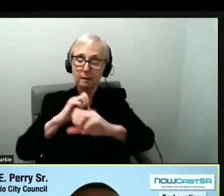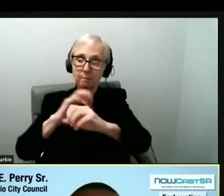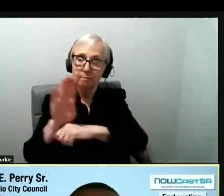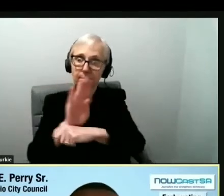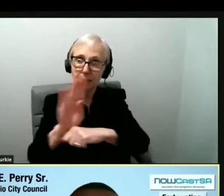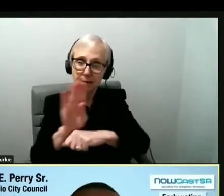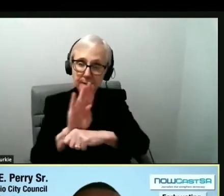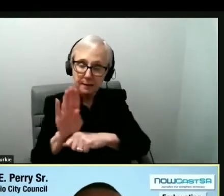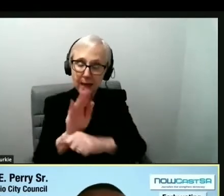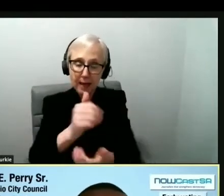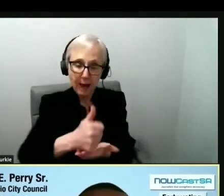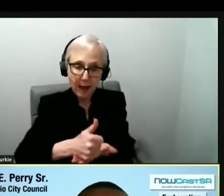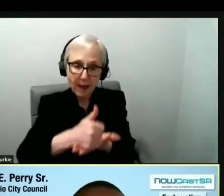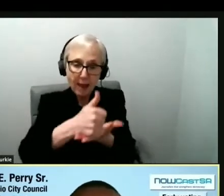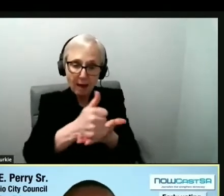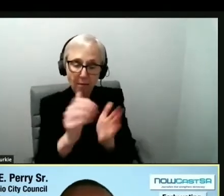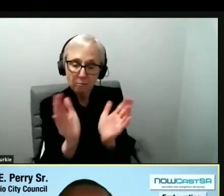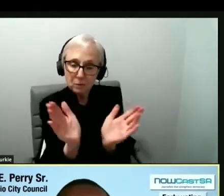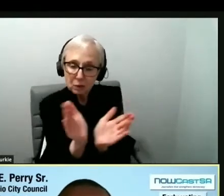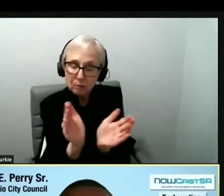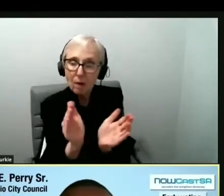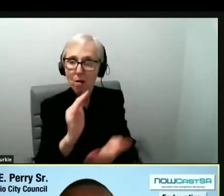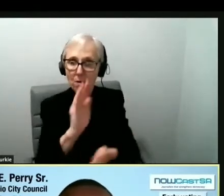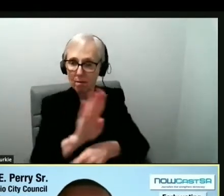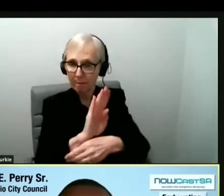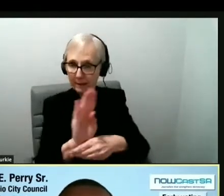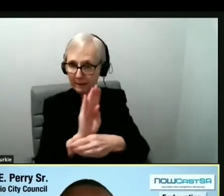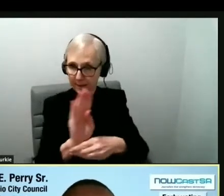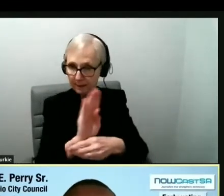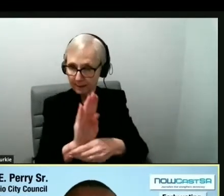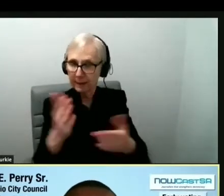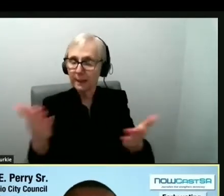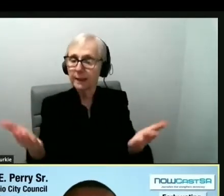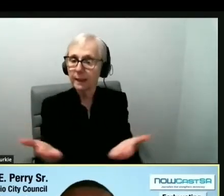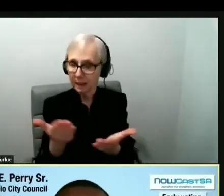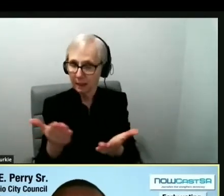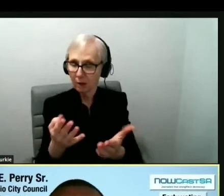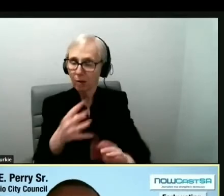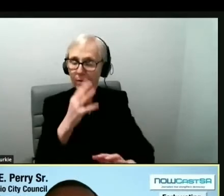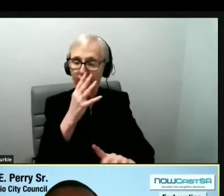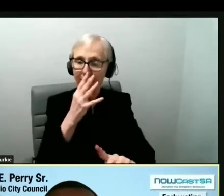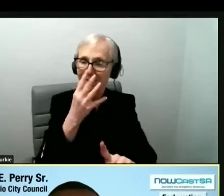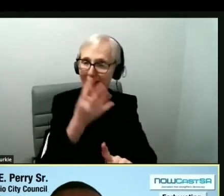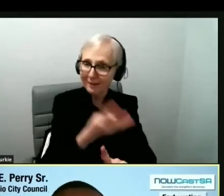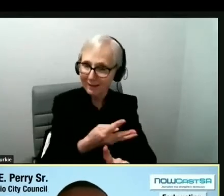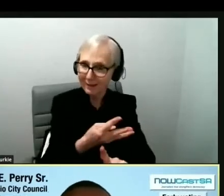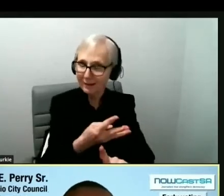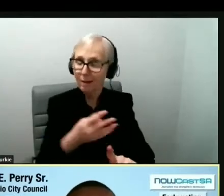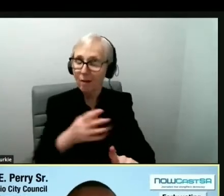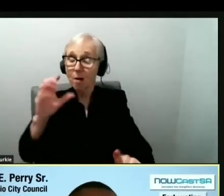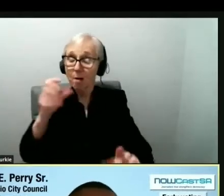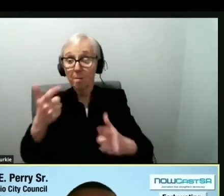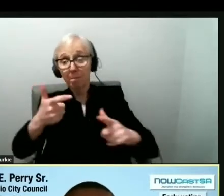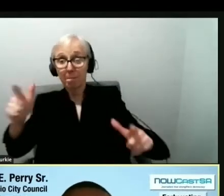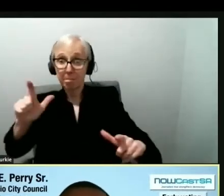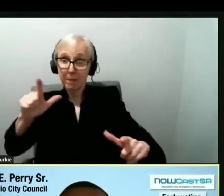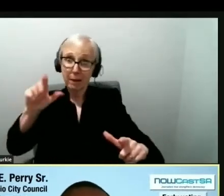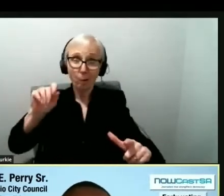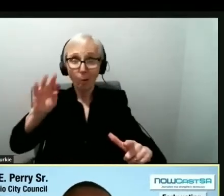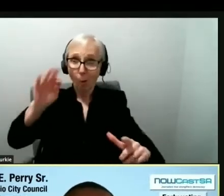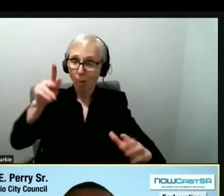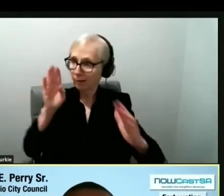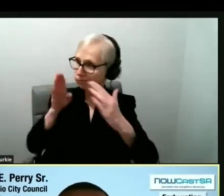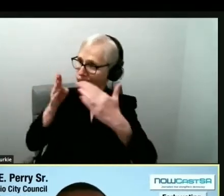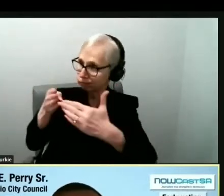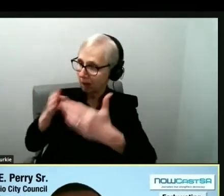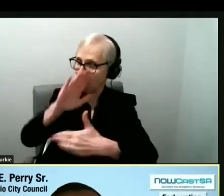lot of these small businesses that are in District 2. Our small businesses have been getting neglected over these big corporations. When it comes to city